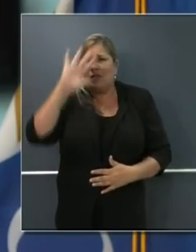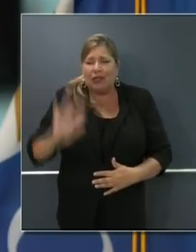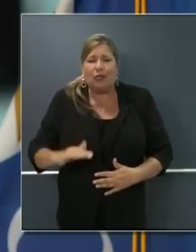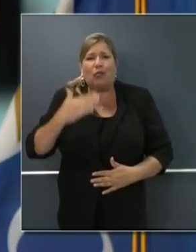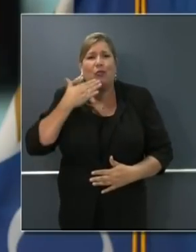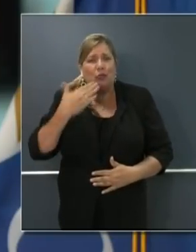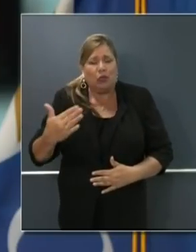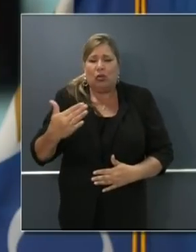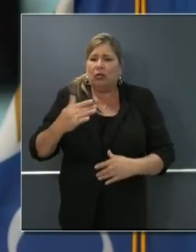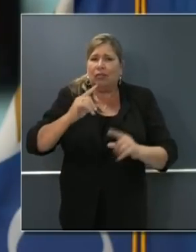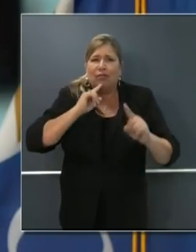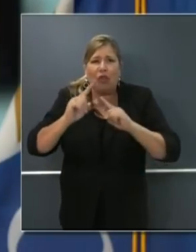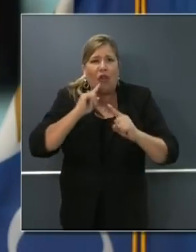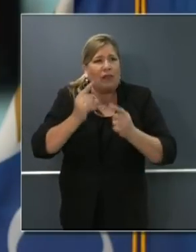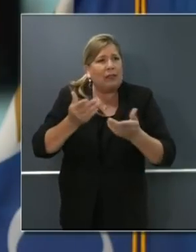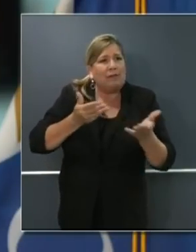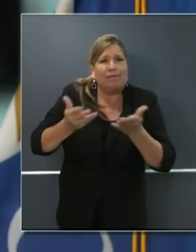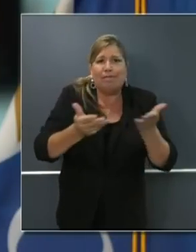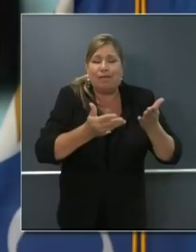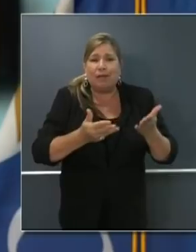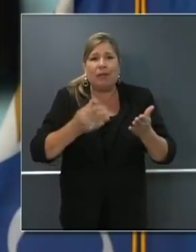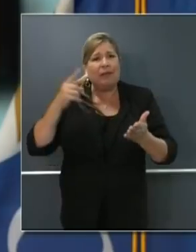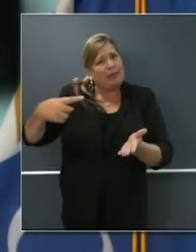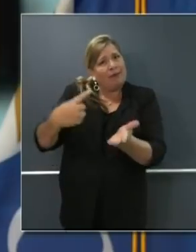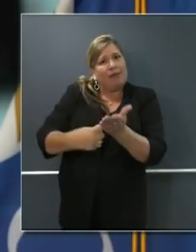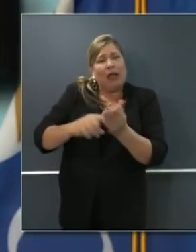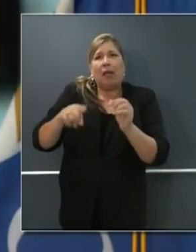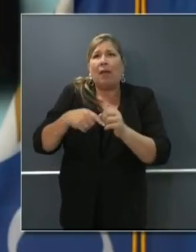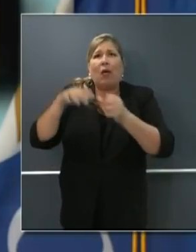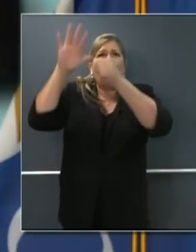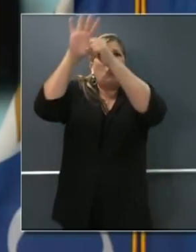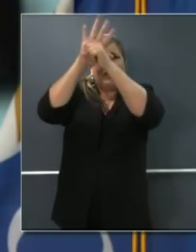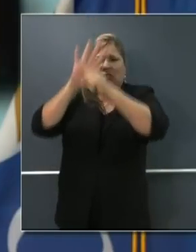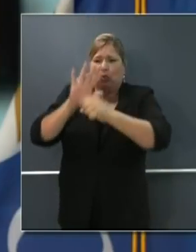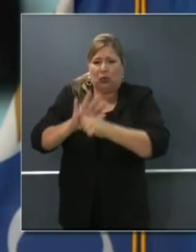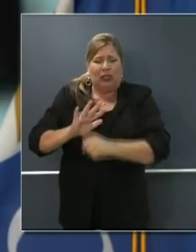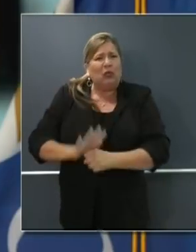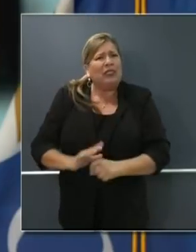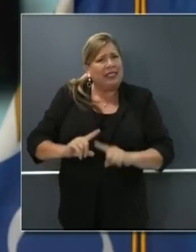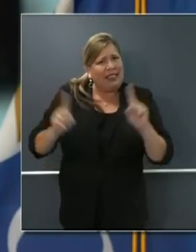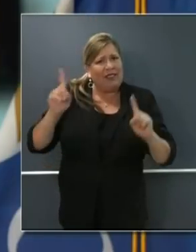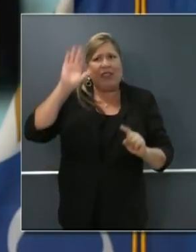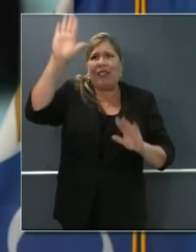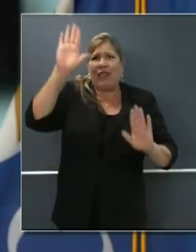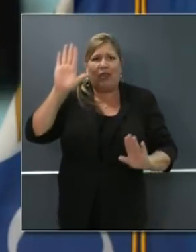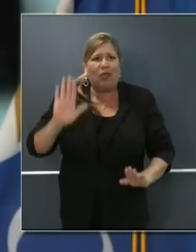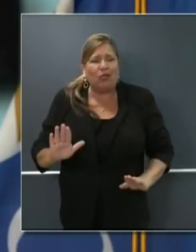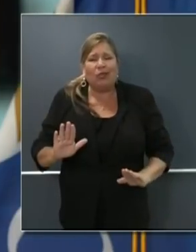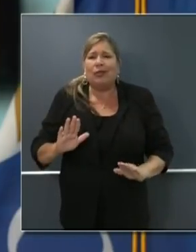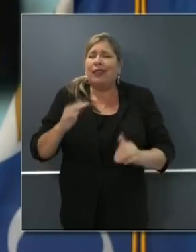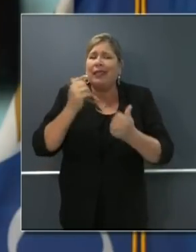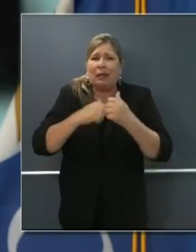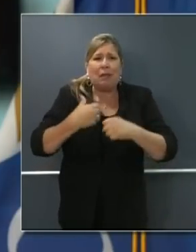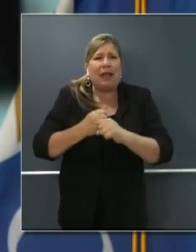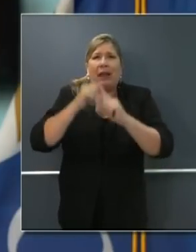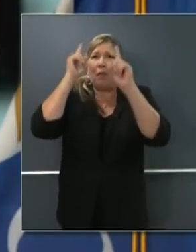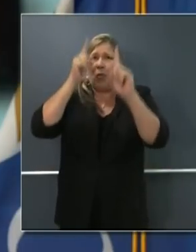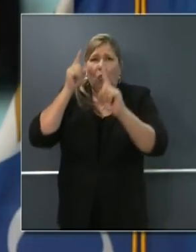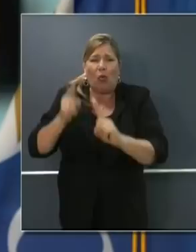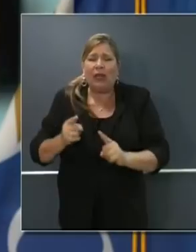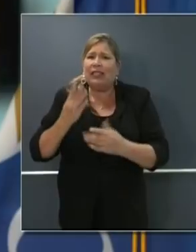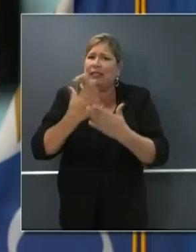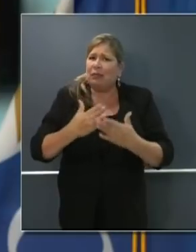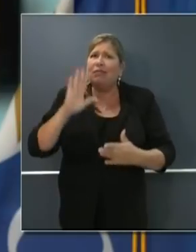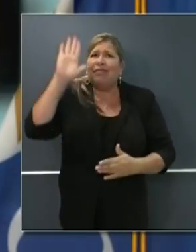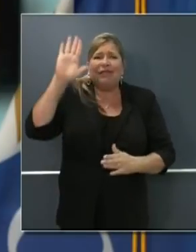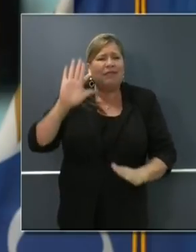spirited conversations around regionalism, variances, everybody making the point each and every part of the state is distinctive in